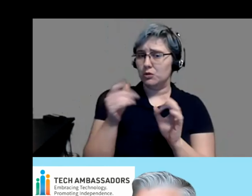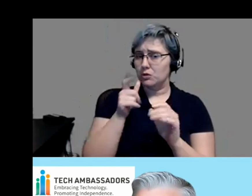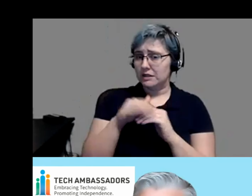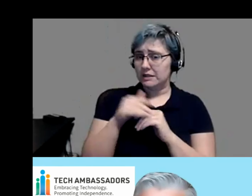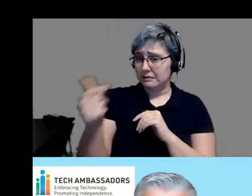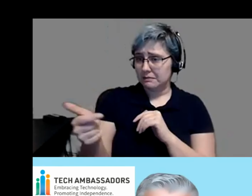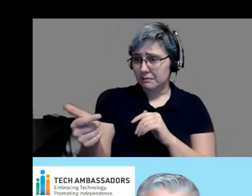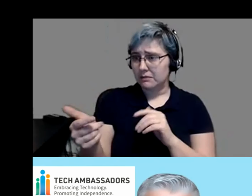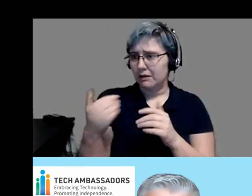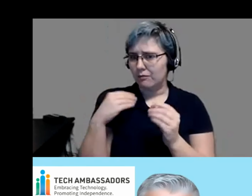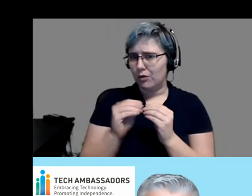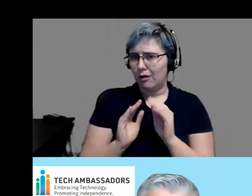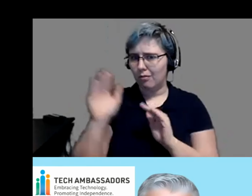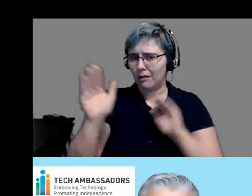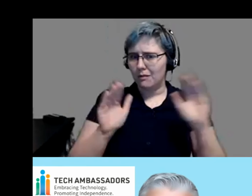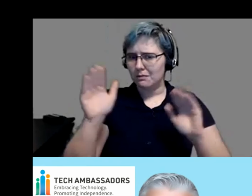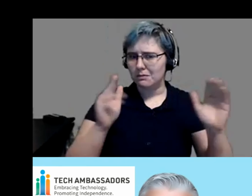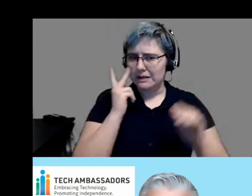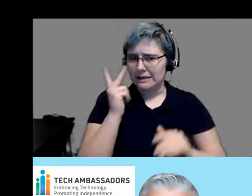here.